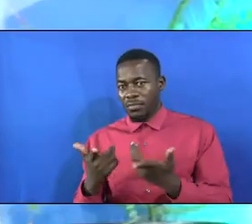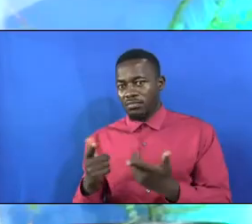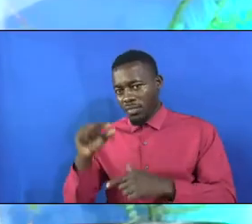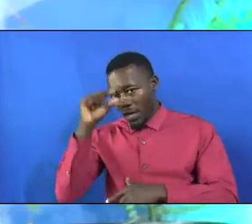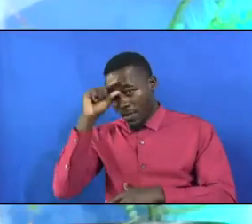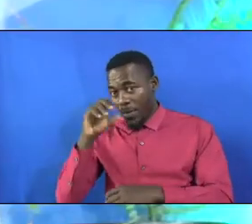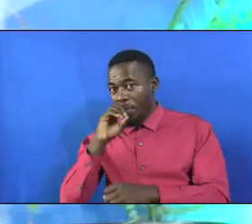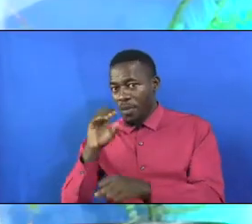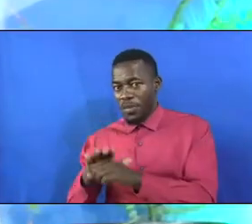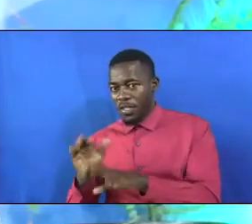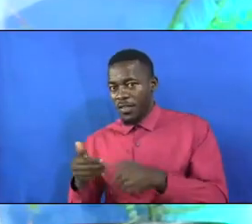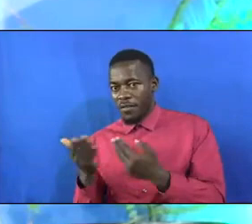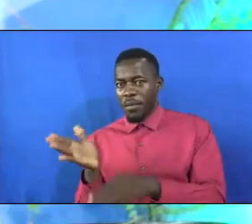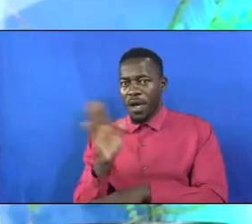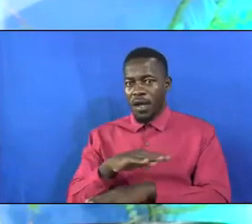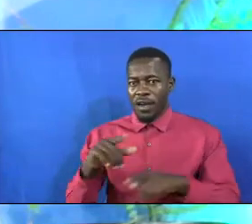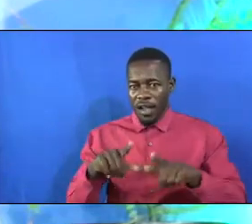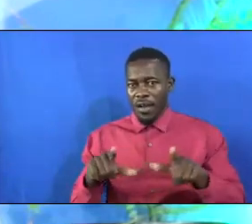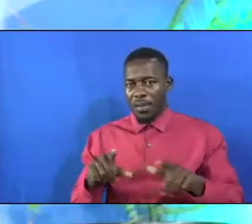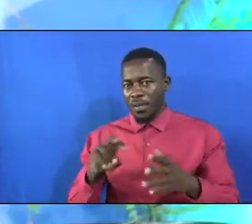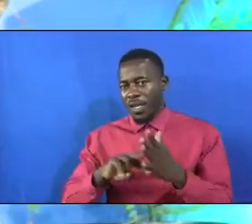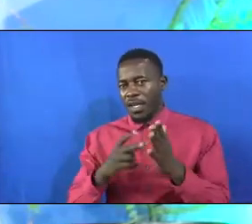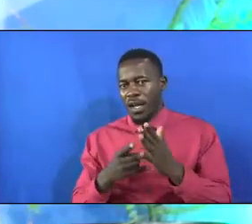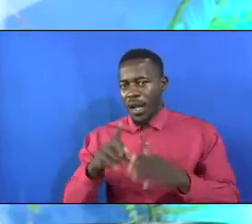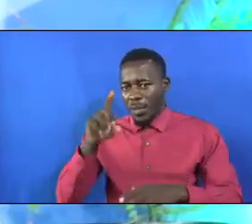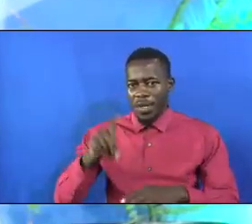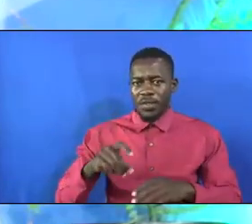harvest, you're going to be giving